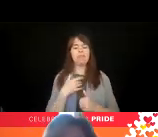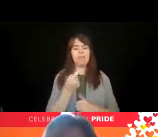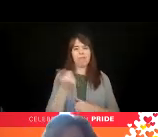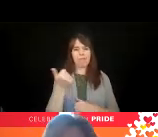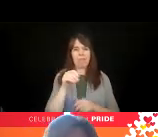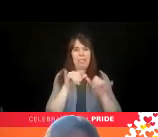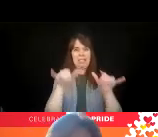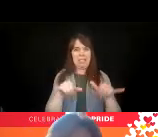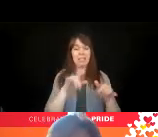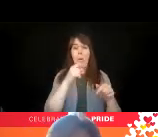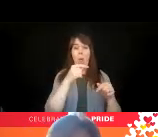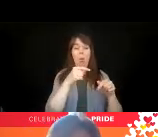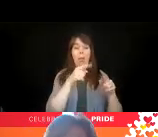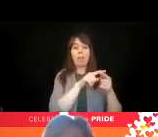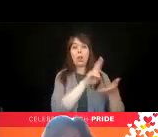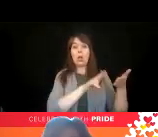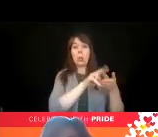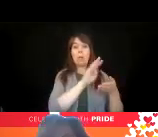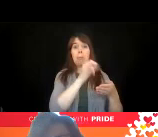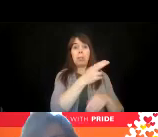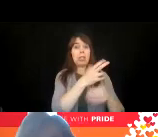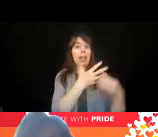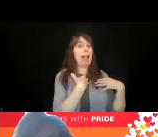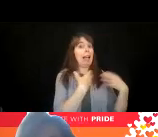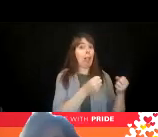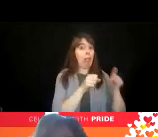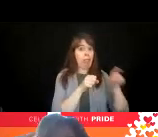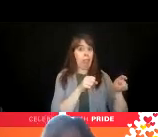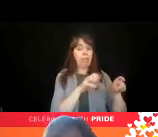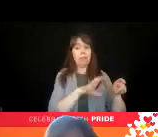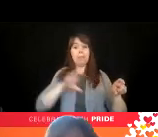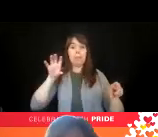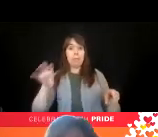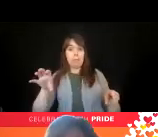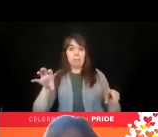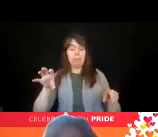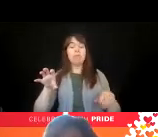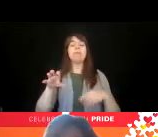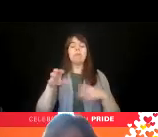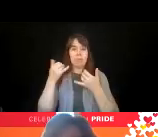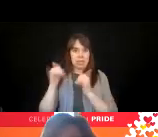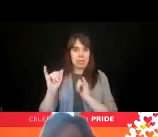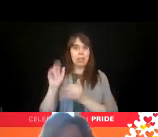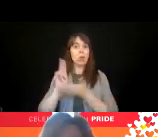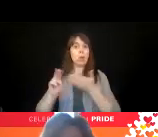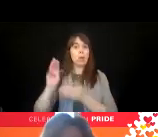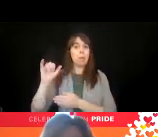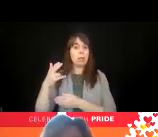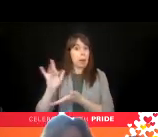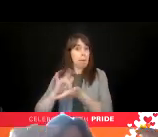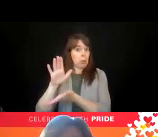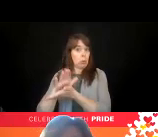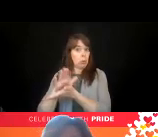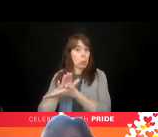going to be University of Michigan Health. On the other side, it will still be University of Michigan Medical